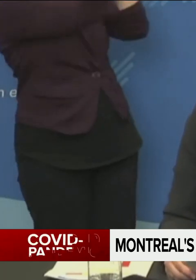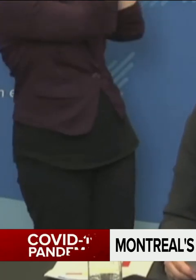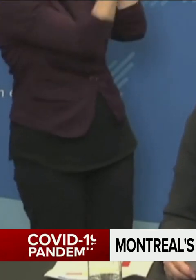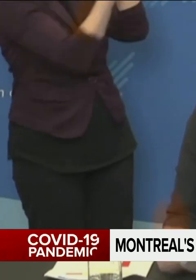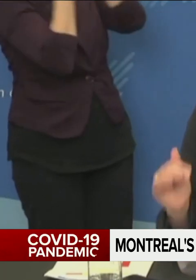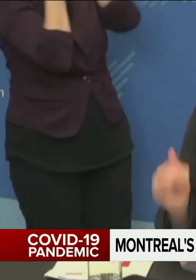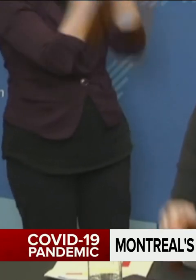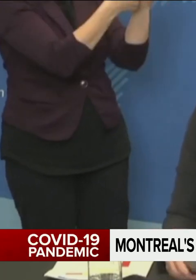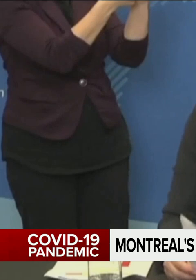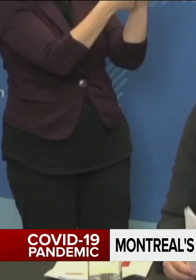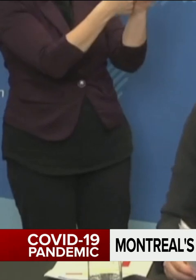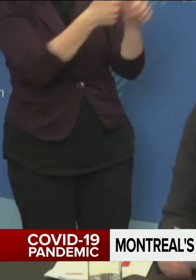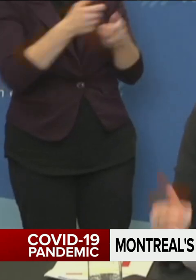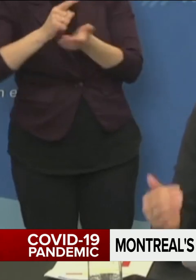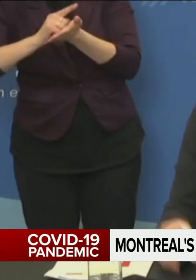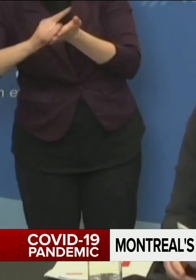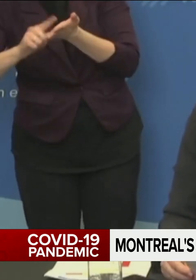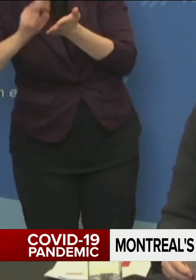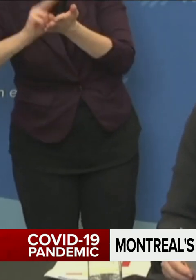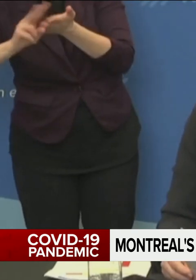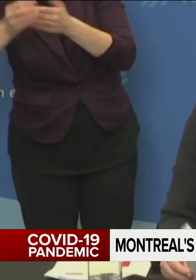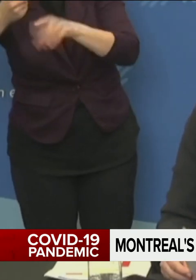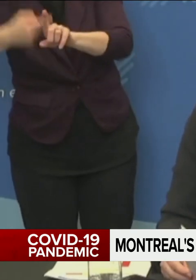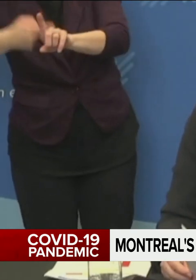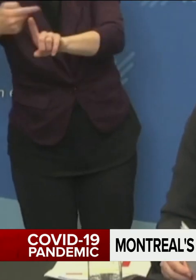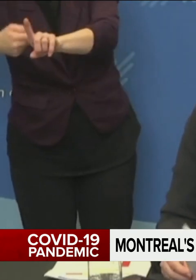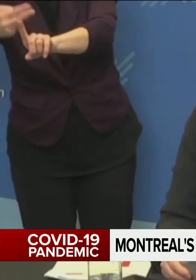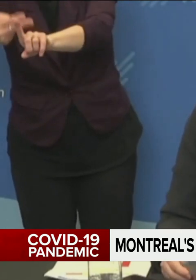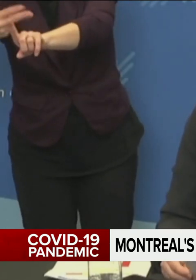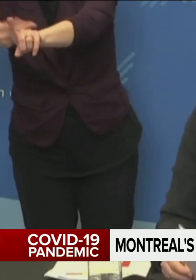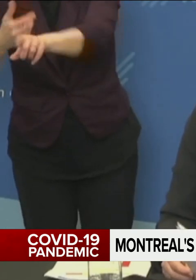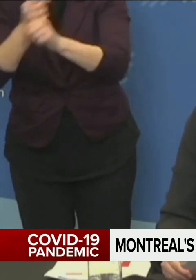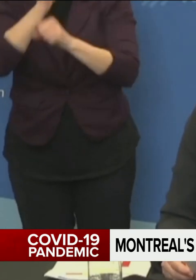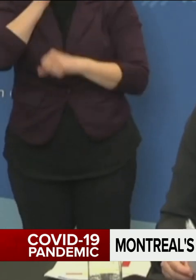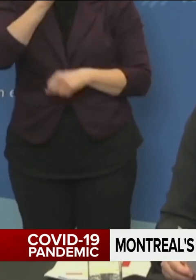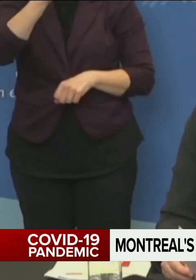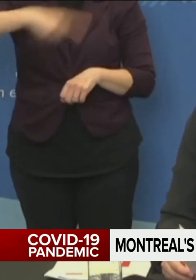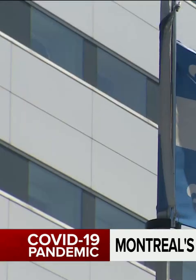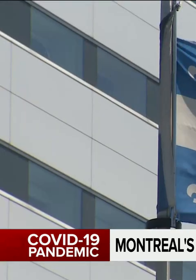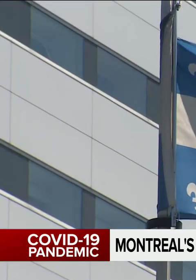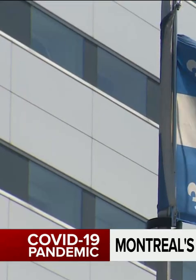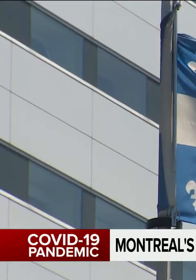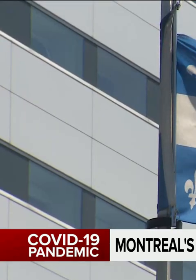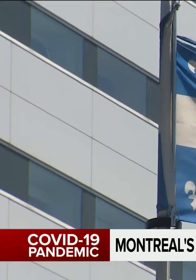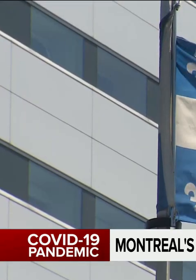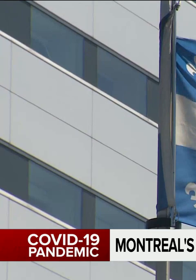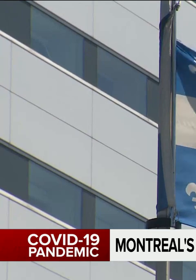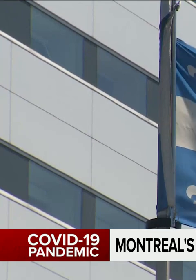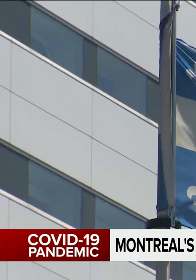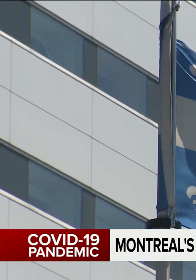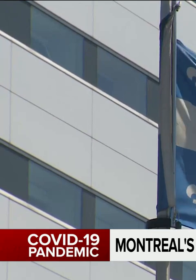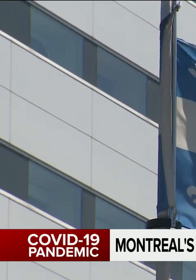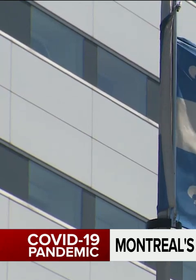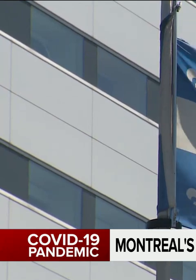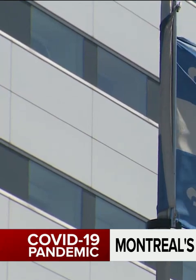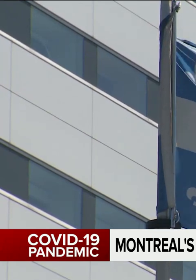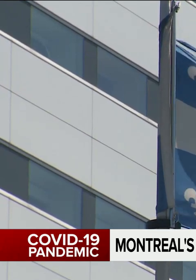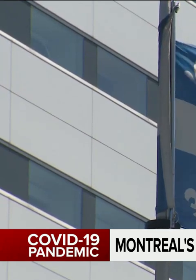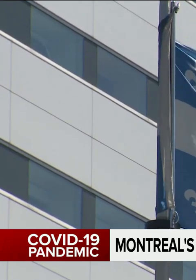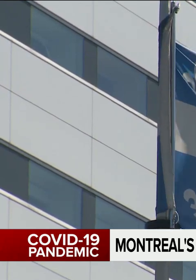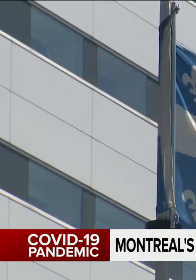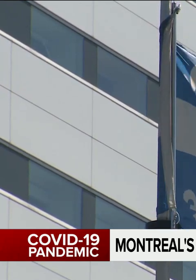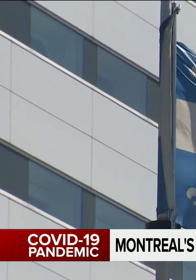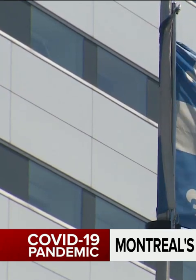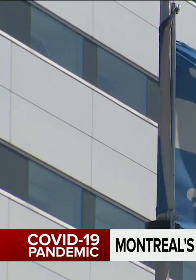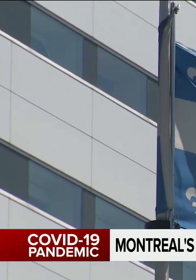vaccination coverage that is in a community immunity. In Montreal, Brittany Henriques, City News.